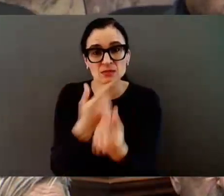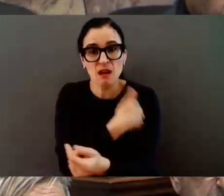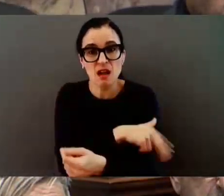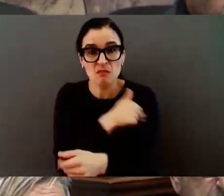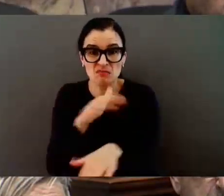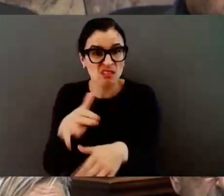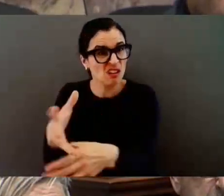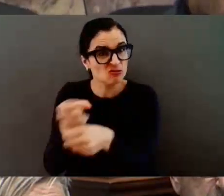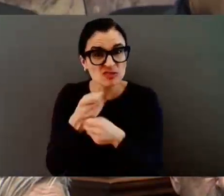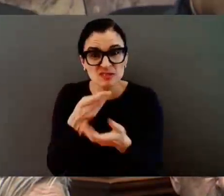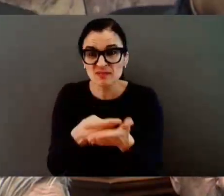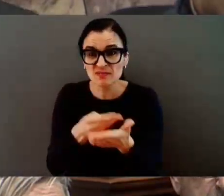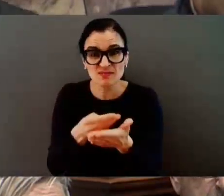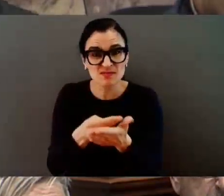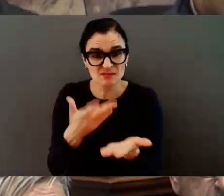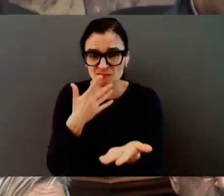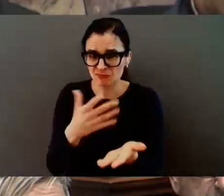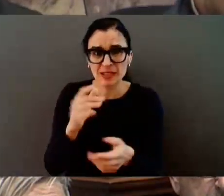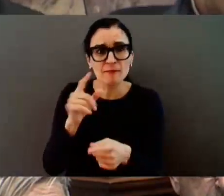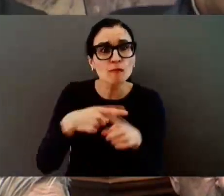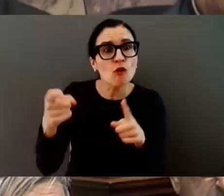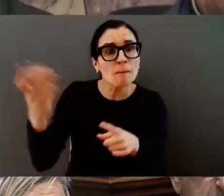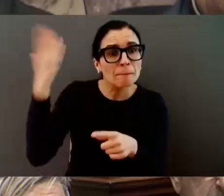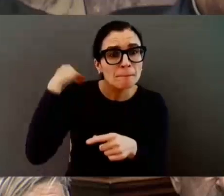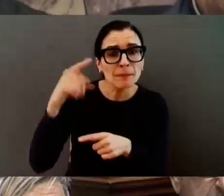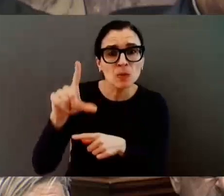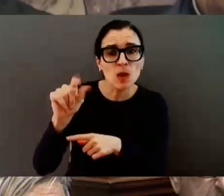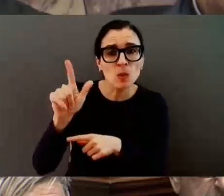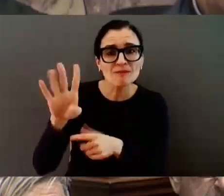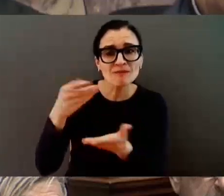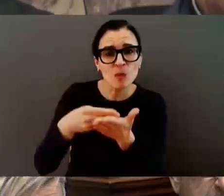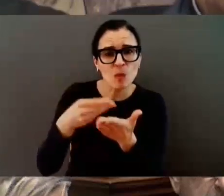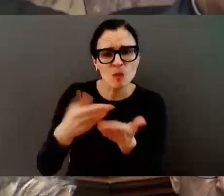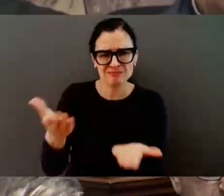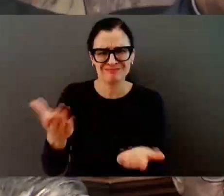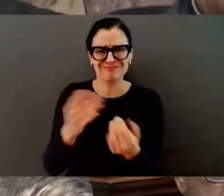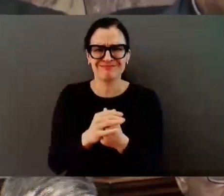this government continue to put rural and remote health care at risk?